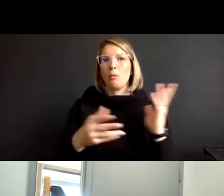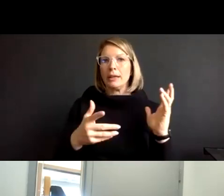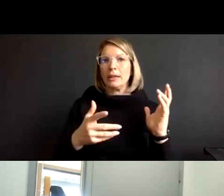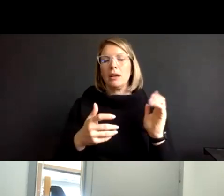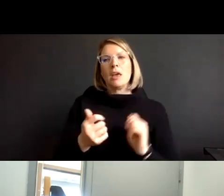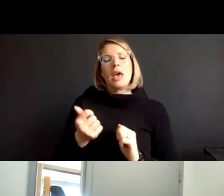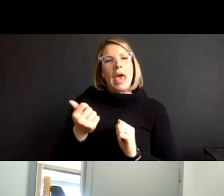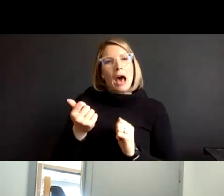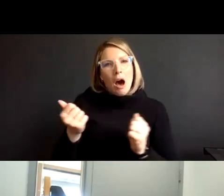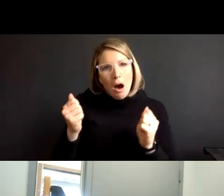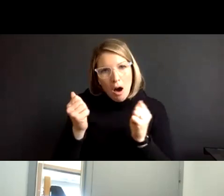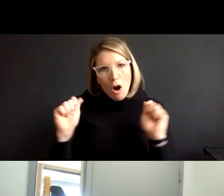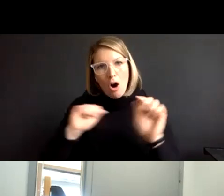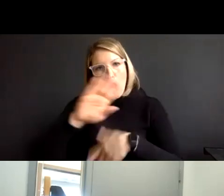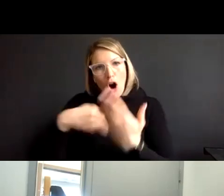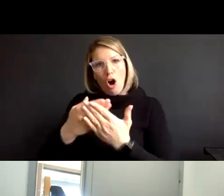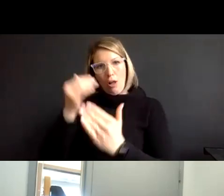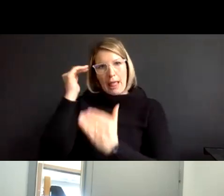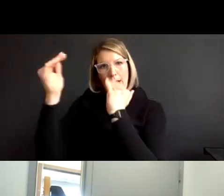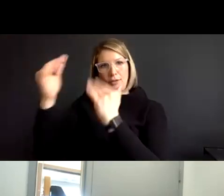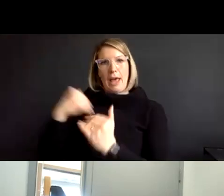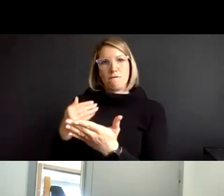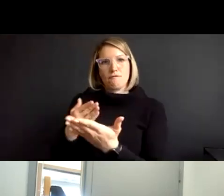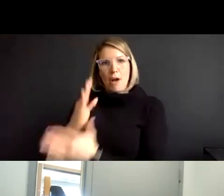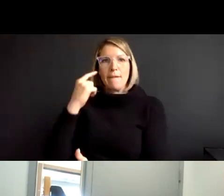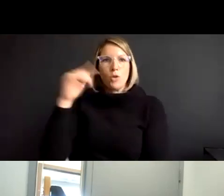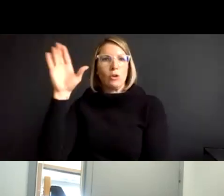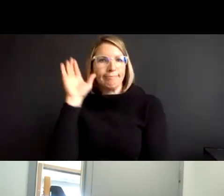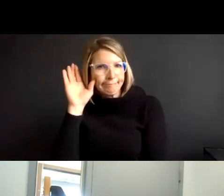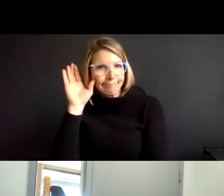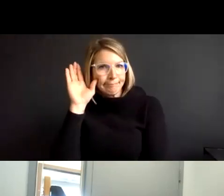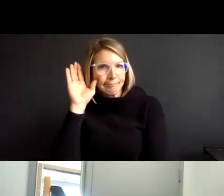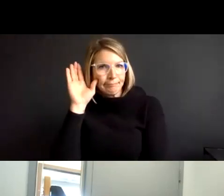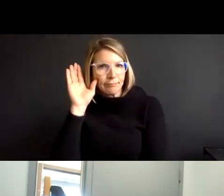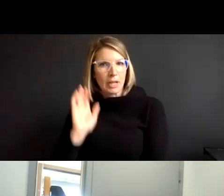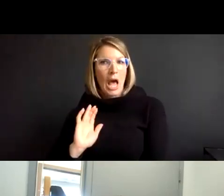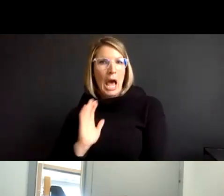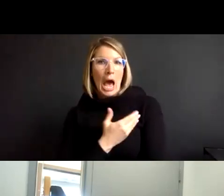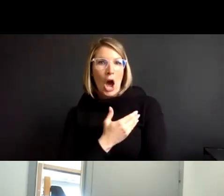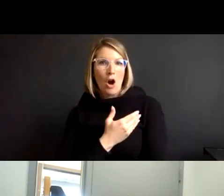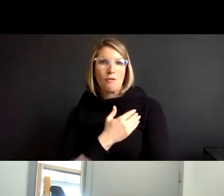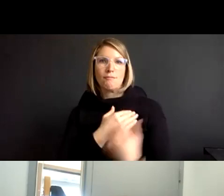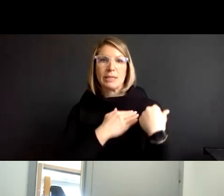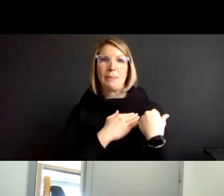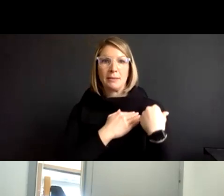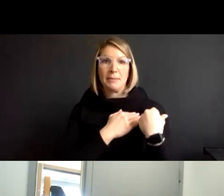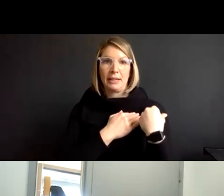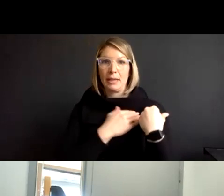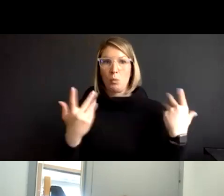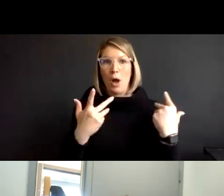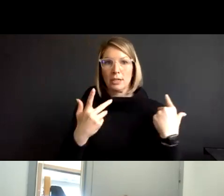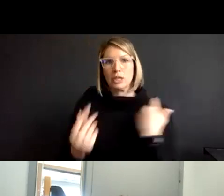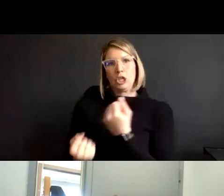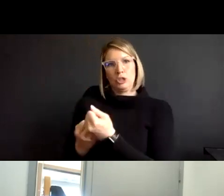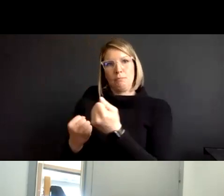heard, and there's a responsibility on us as the system to support and facilitate that conversation,